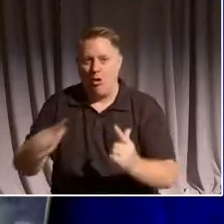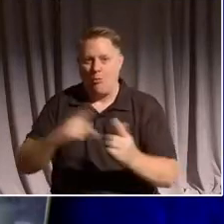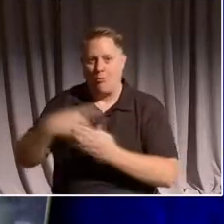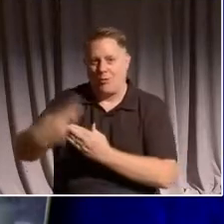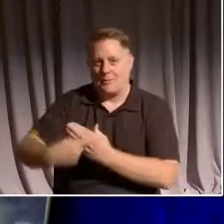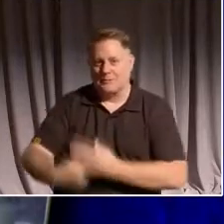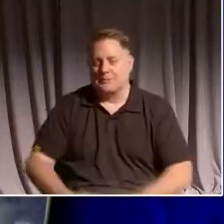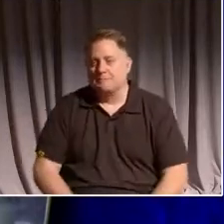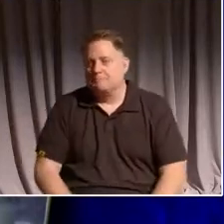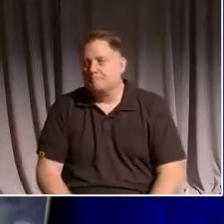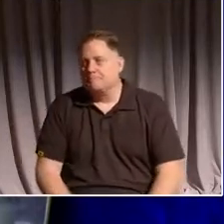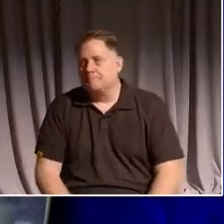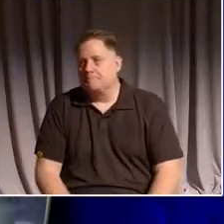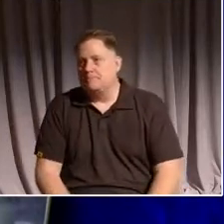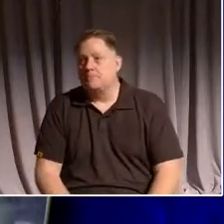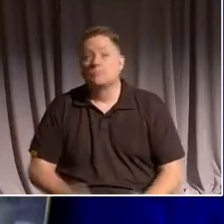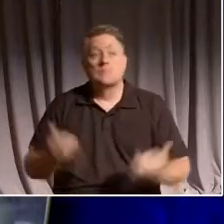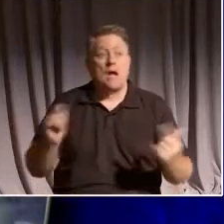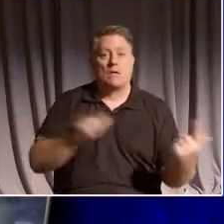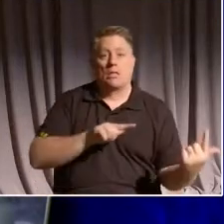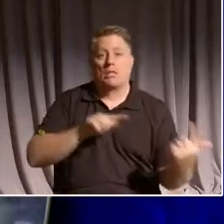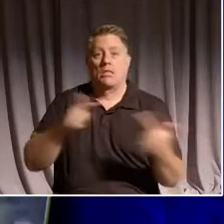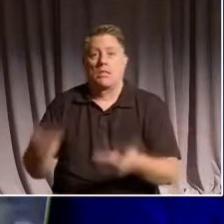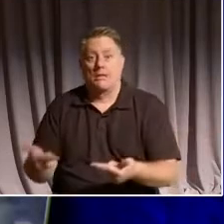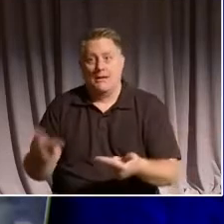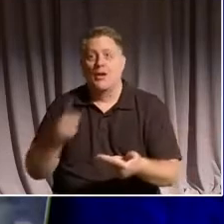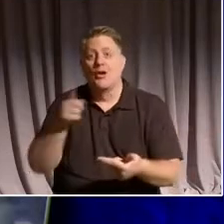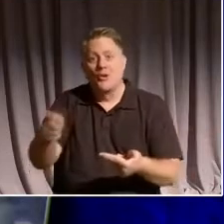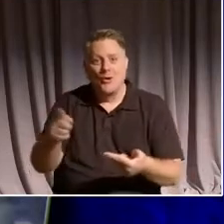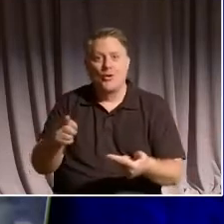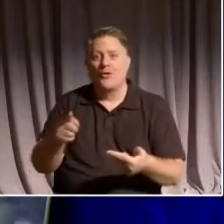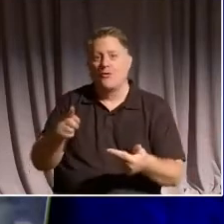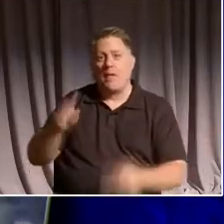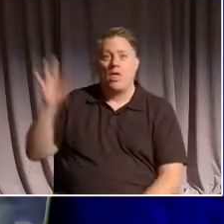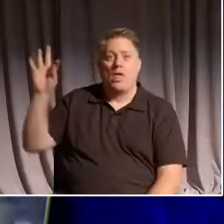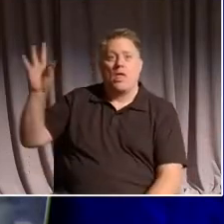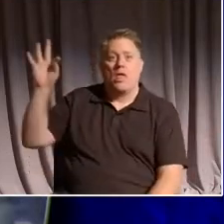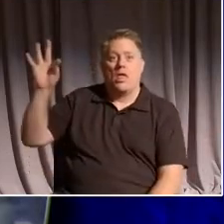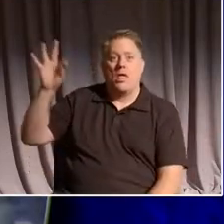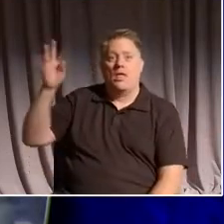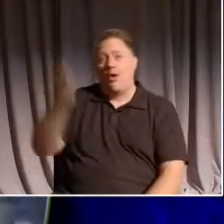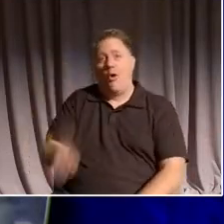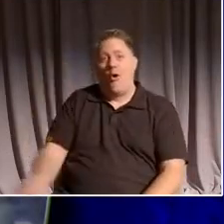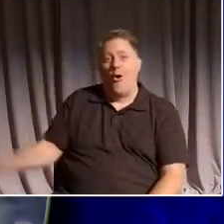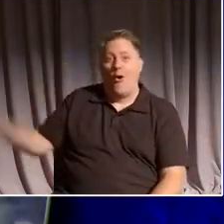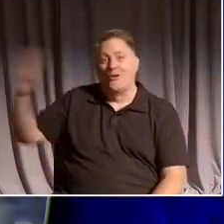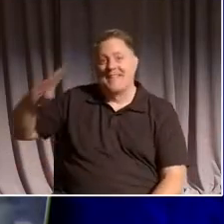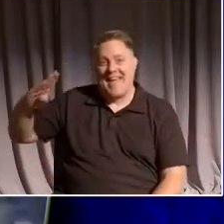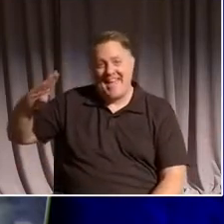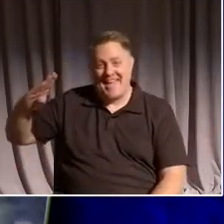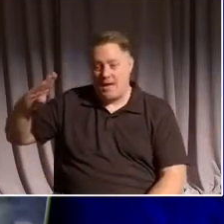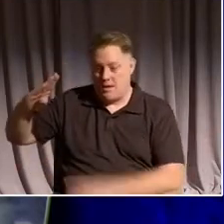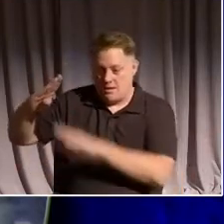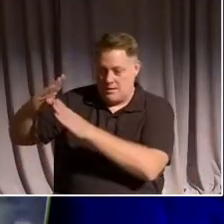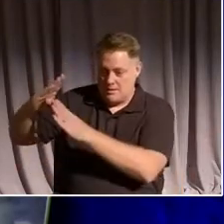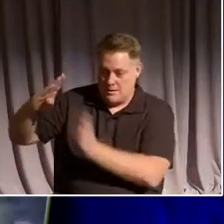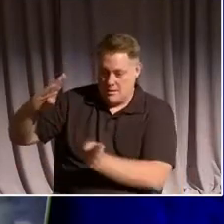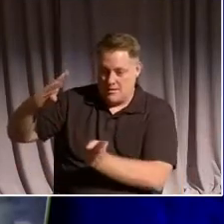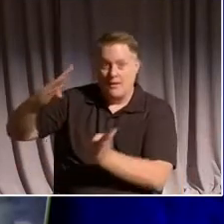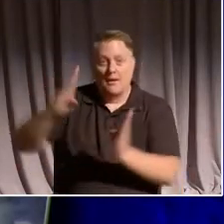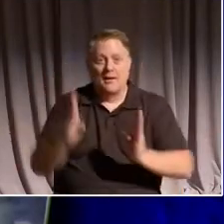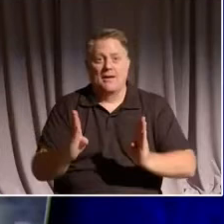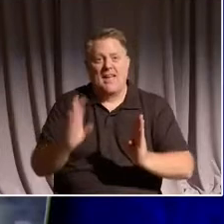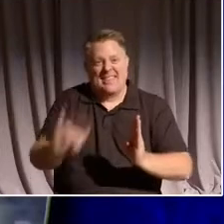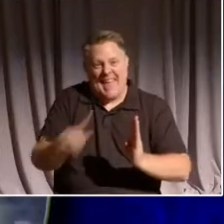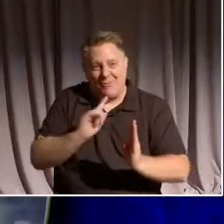do now is we want to turn to all of you. You've been talked at for all day today, right? One thing that we are